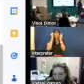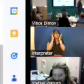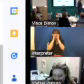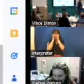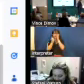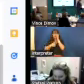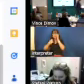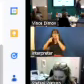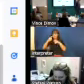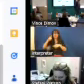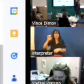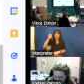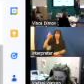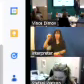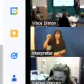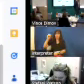Okay.